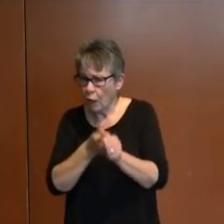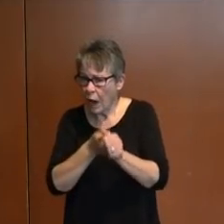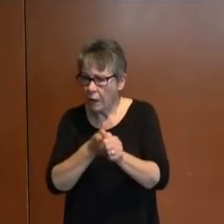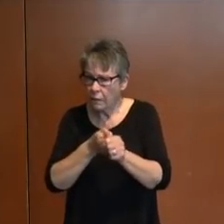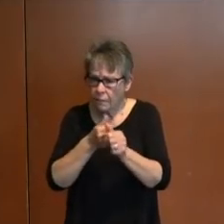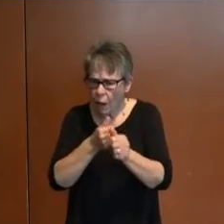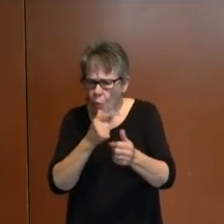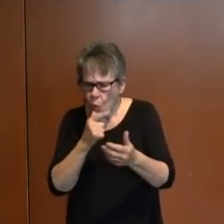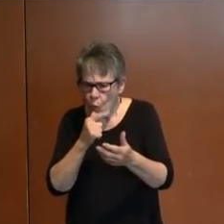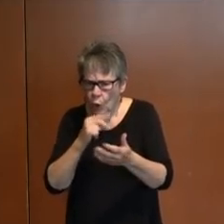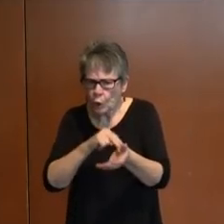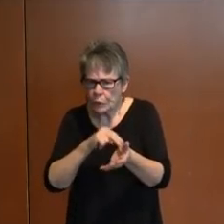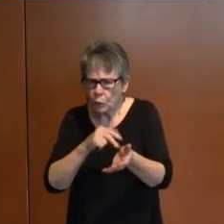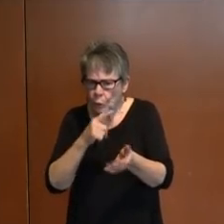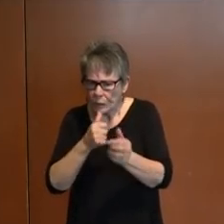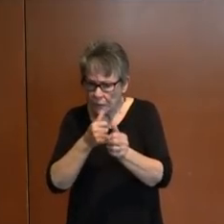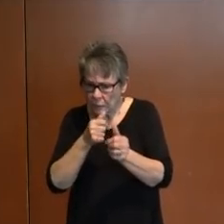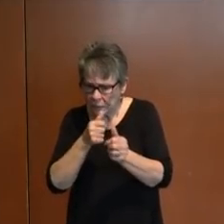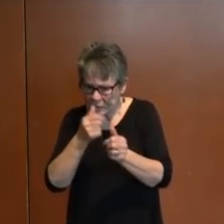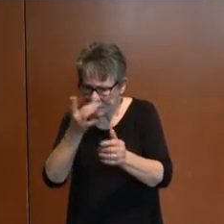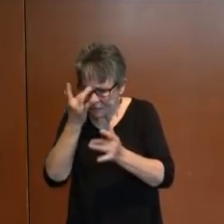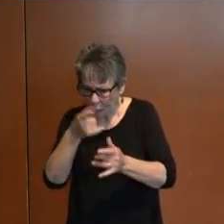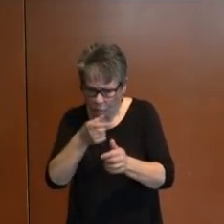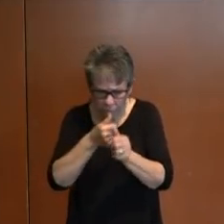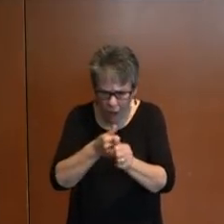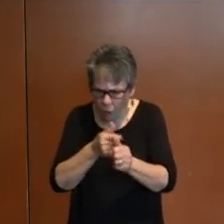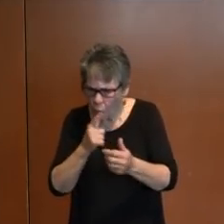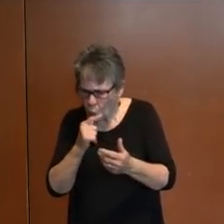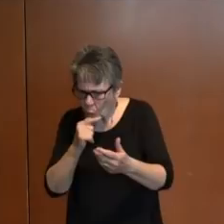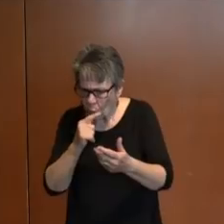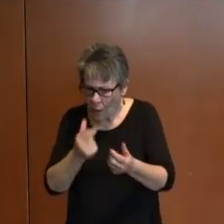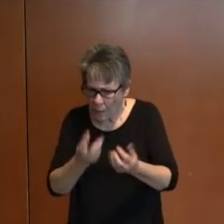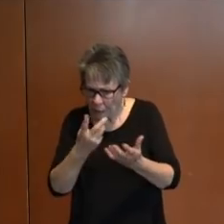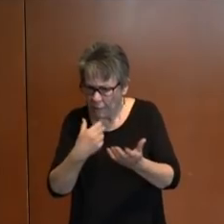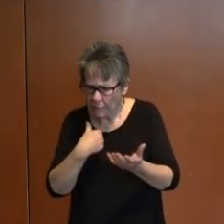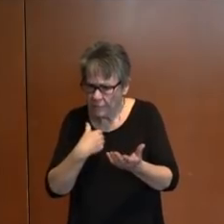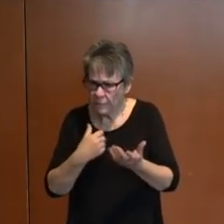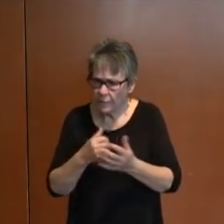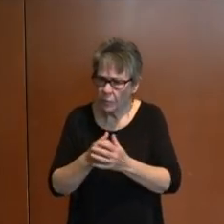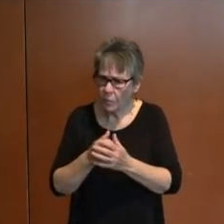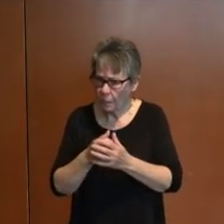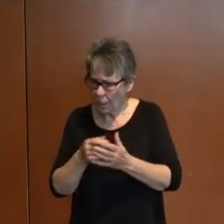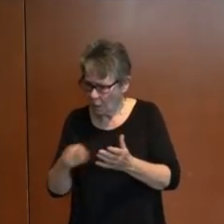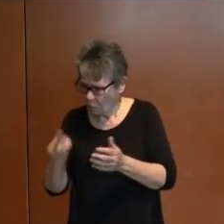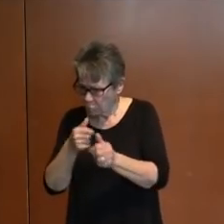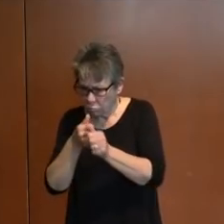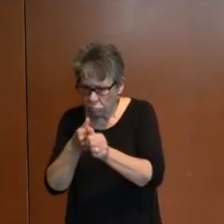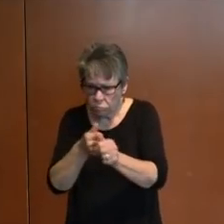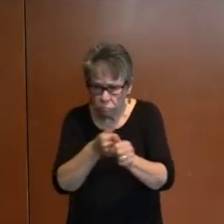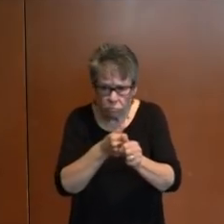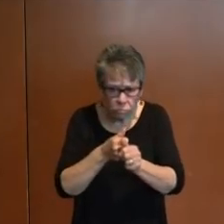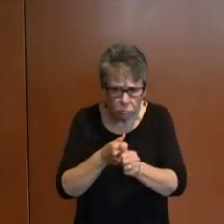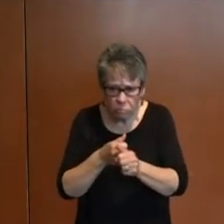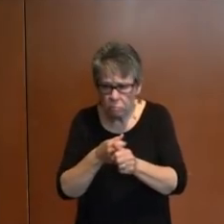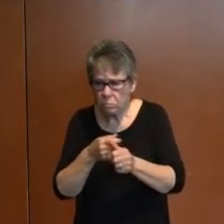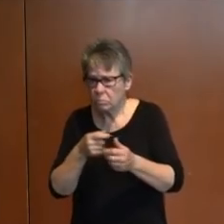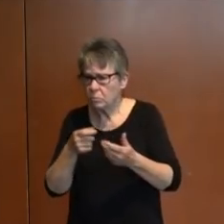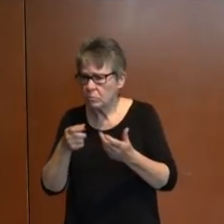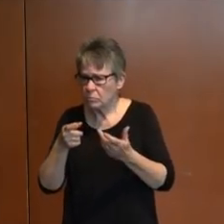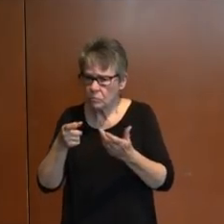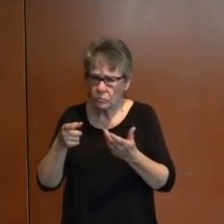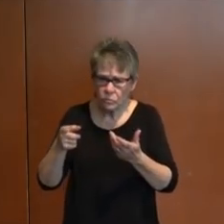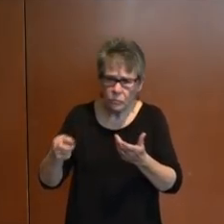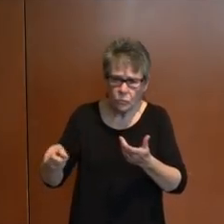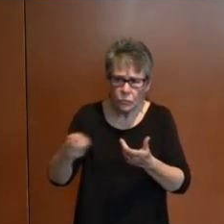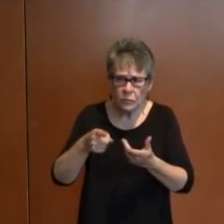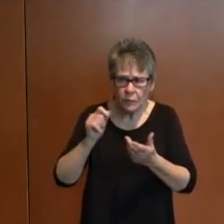hearing horror stories of nurses on ventilators as well as doctors, to track the numbers of them to make sure that you're monitoring staffing levels and